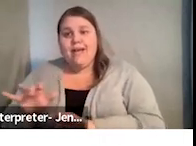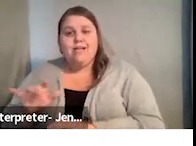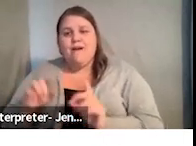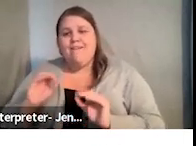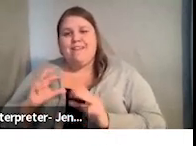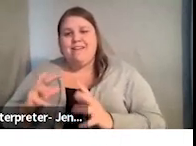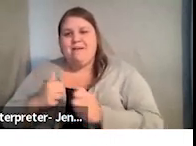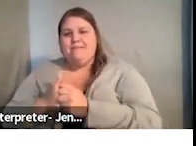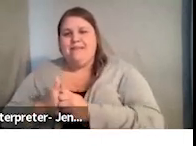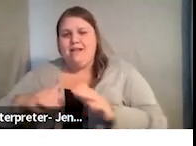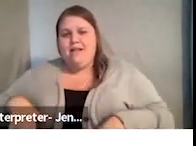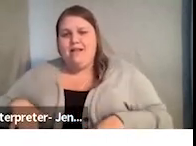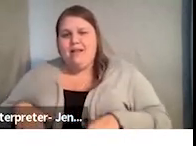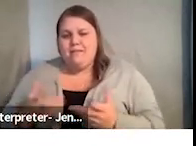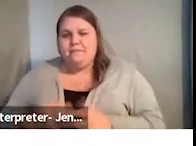anything other than that.